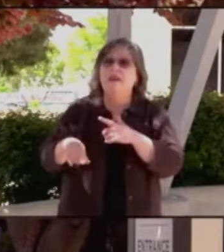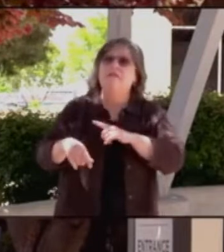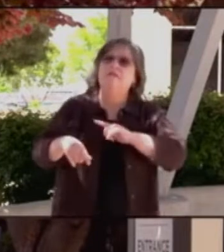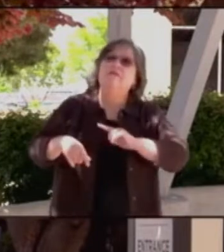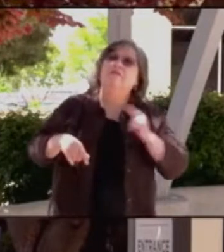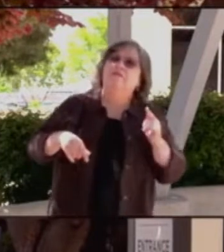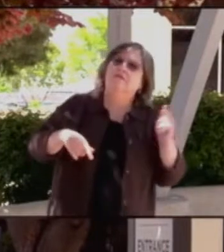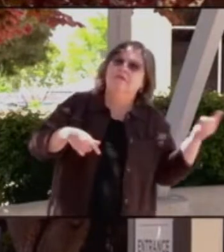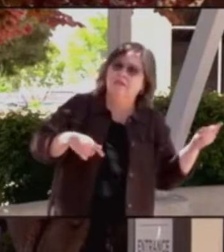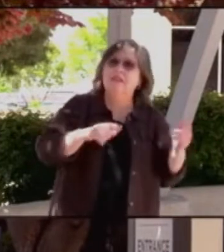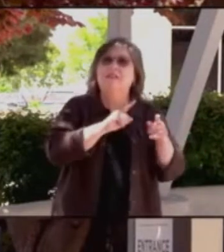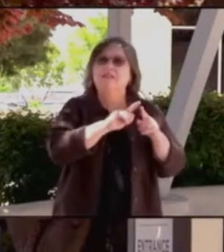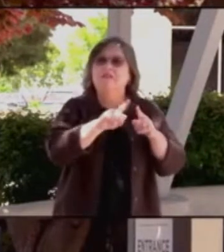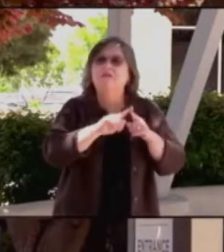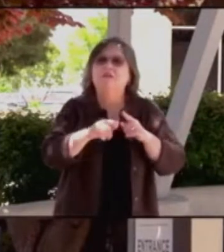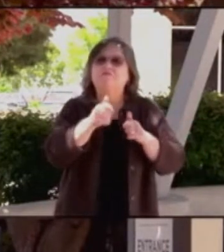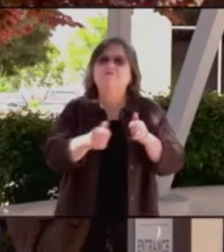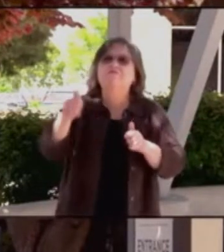Dr. Cody.